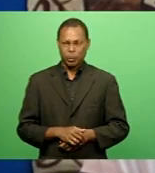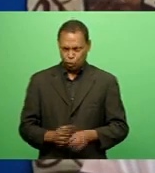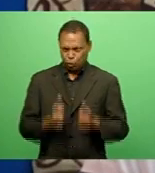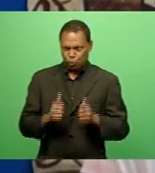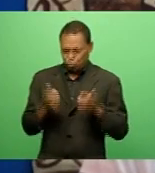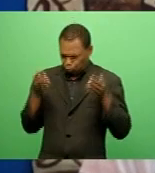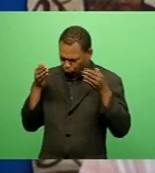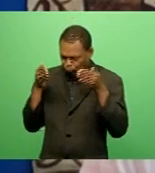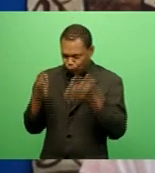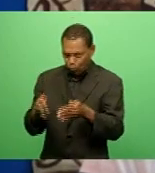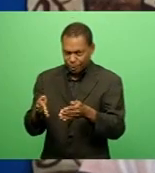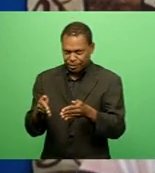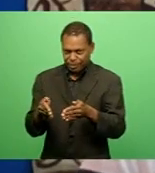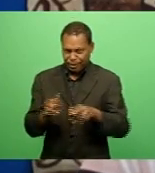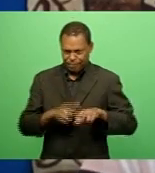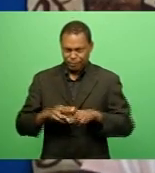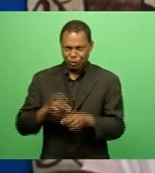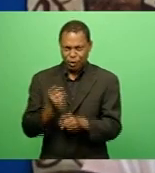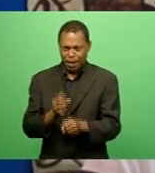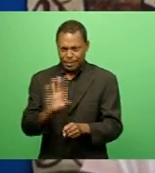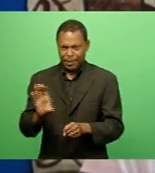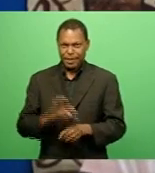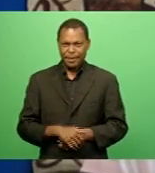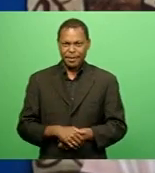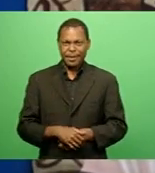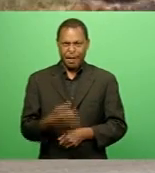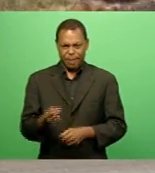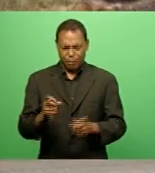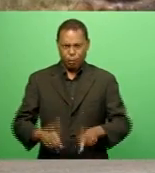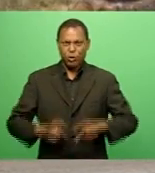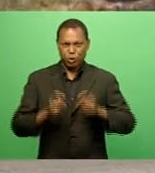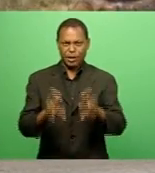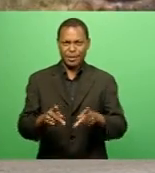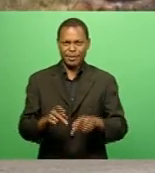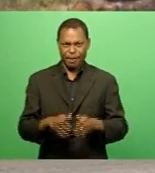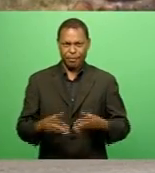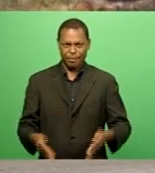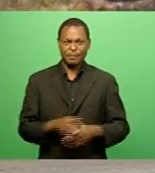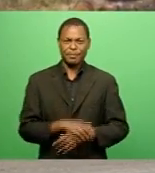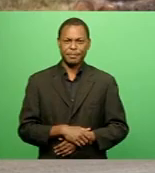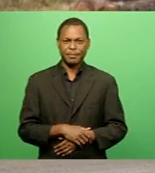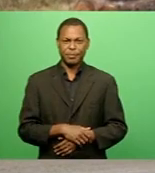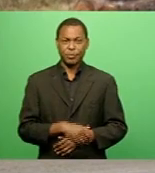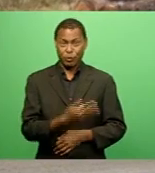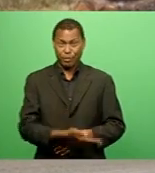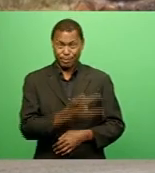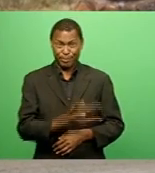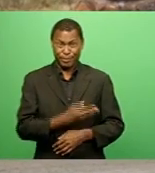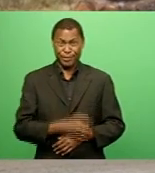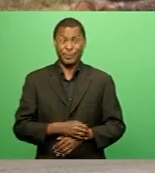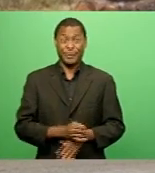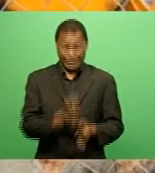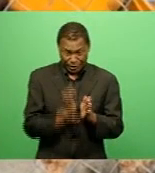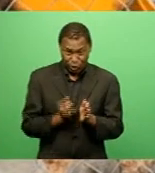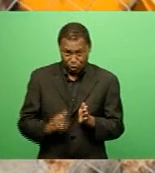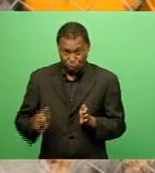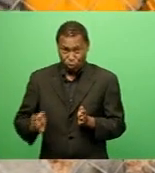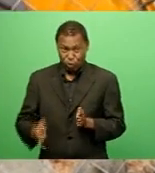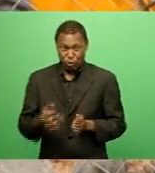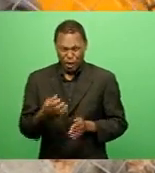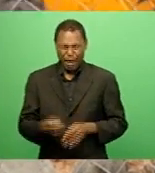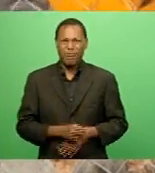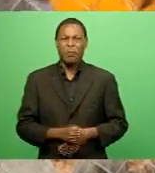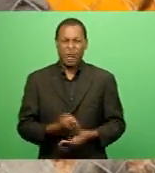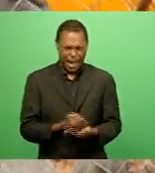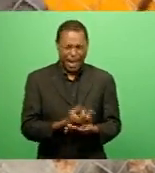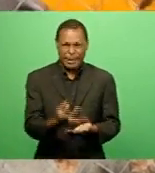and utilize this opportunity while there are restrictions in place. With the pine industry being the only sector currently operational and exporting